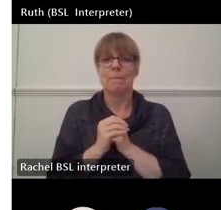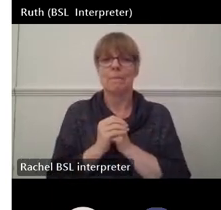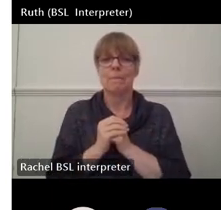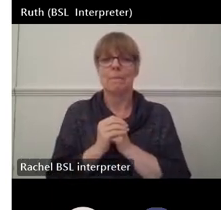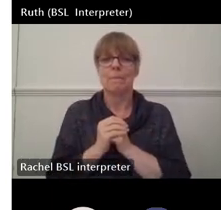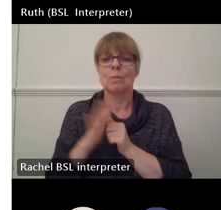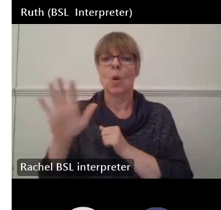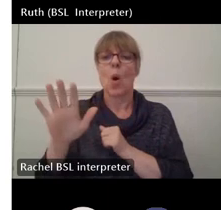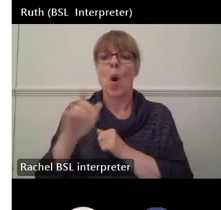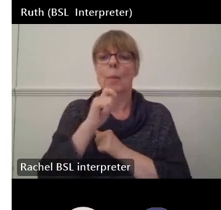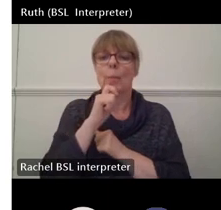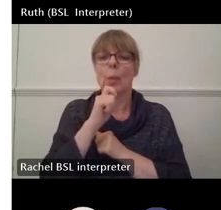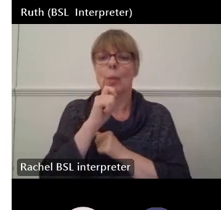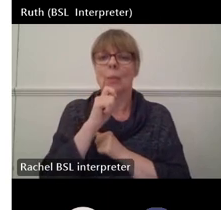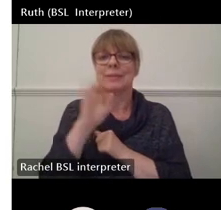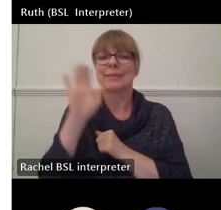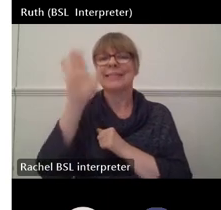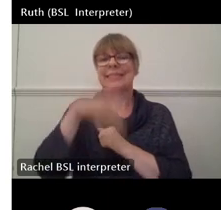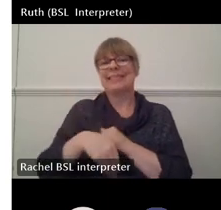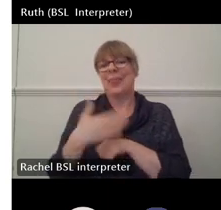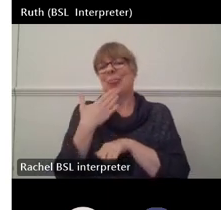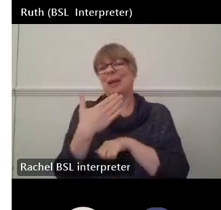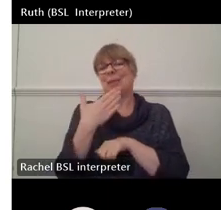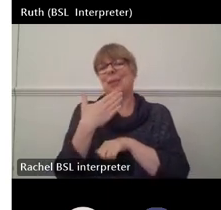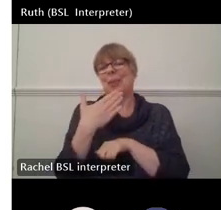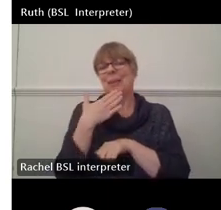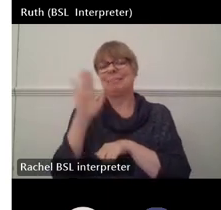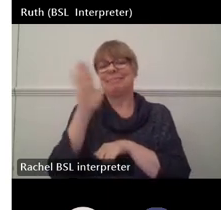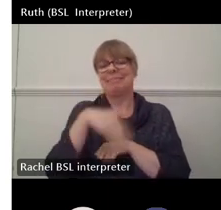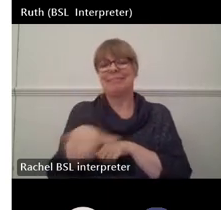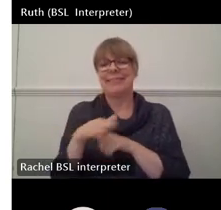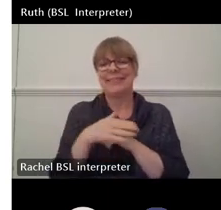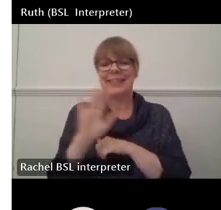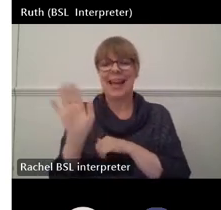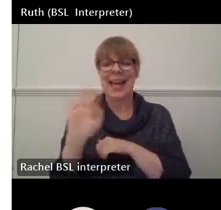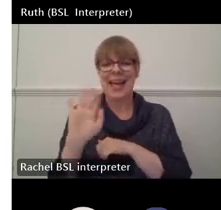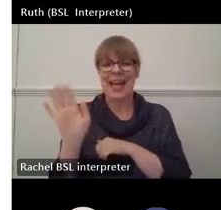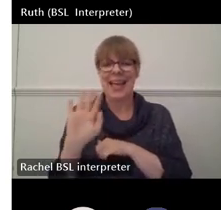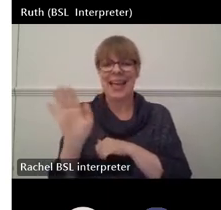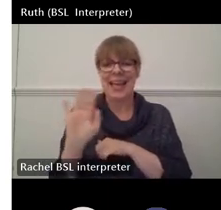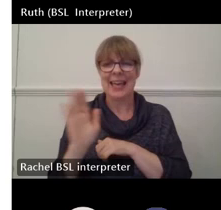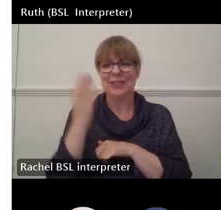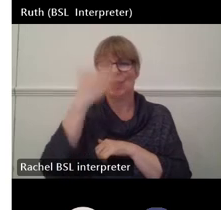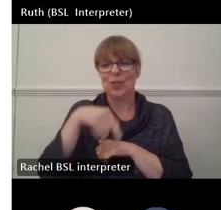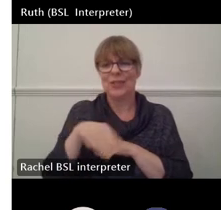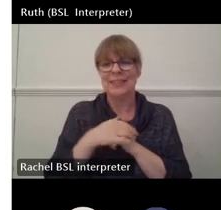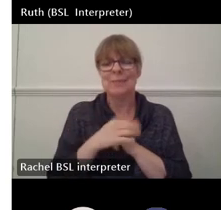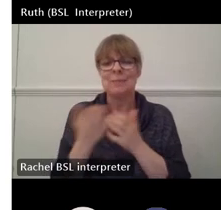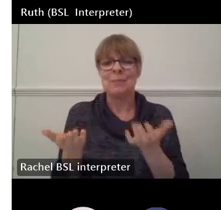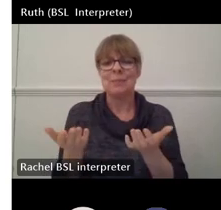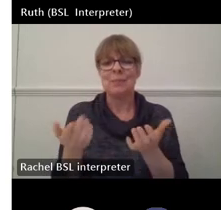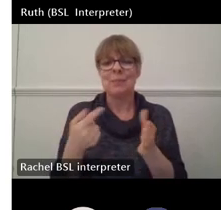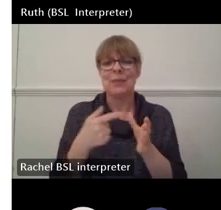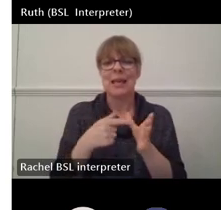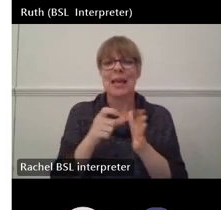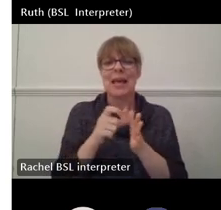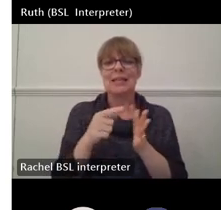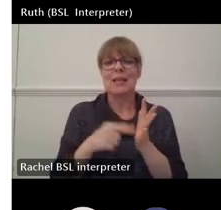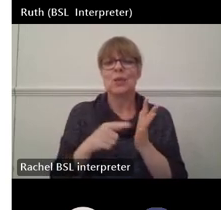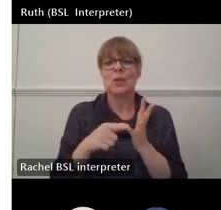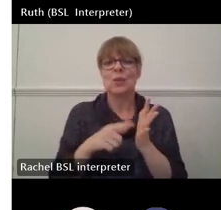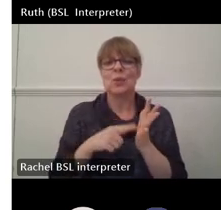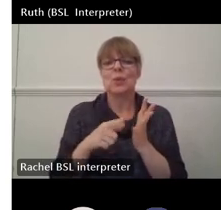I think you're on mute, though. Yeah, thank you. I know. Hi. Sorry about that. My name is Adetutu.